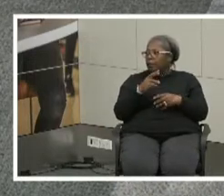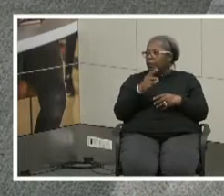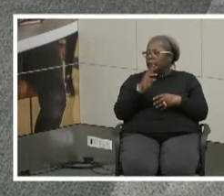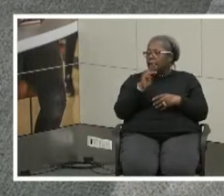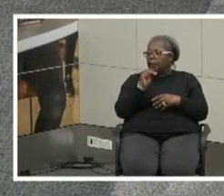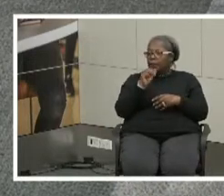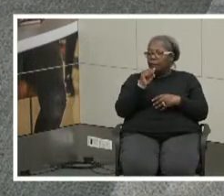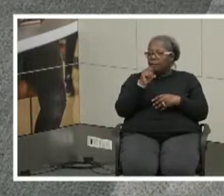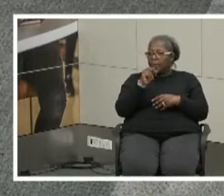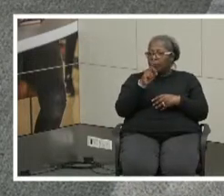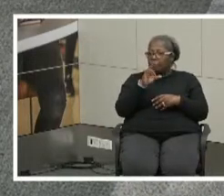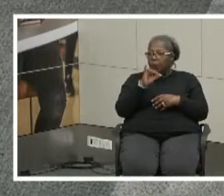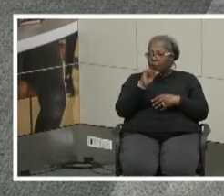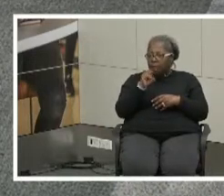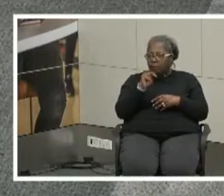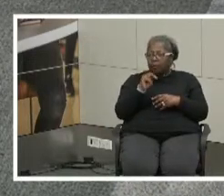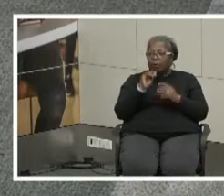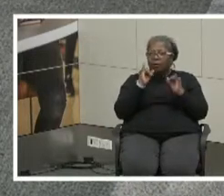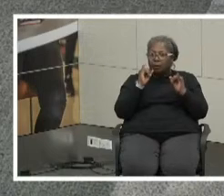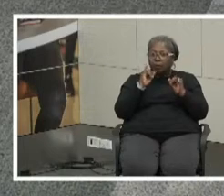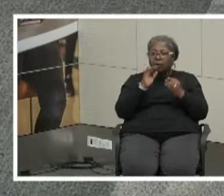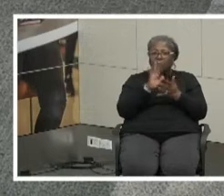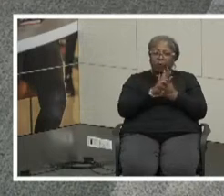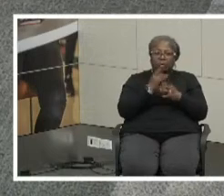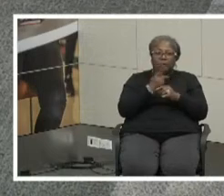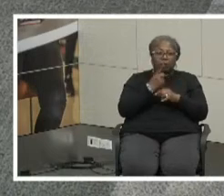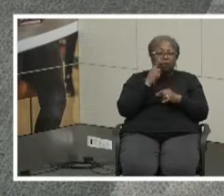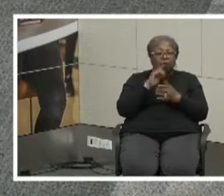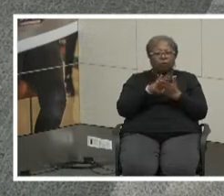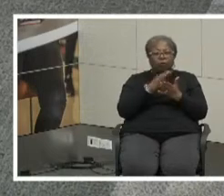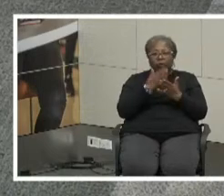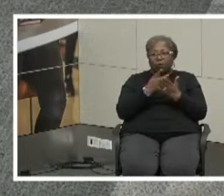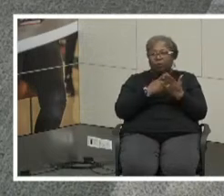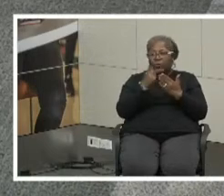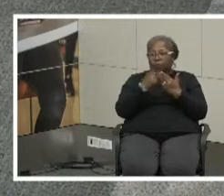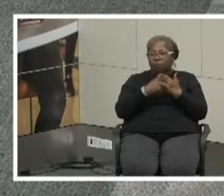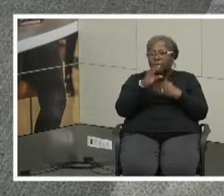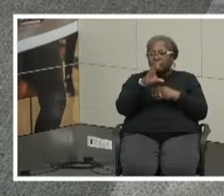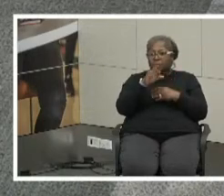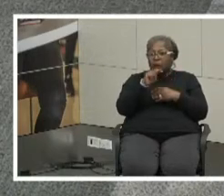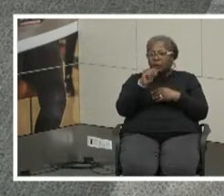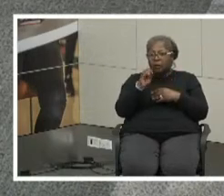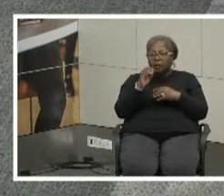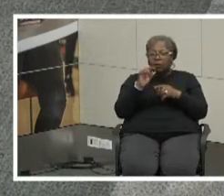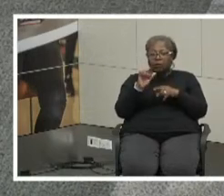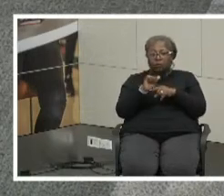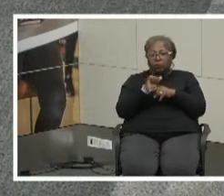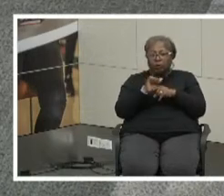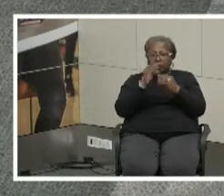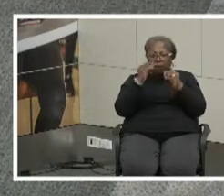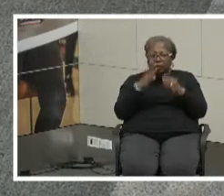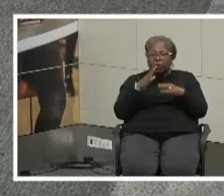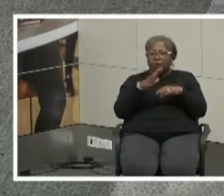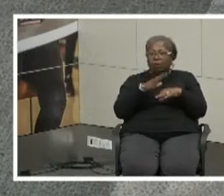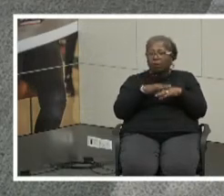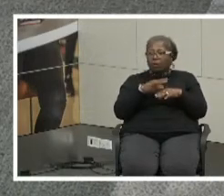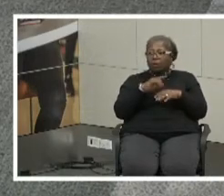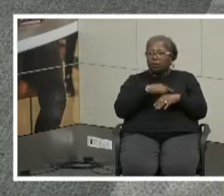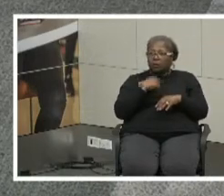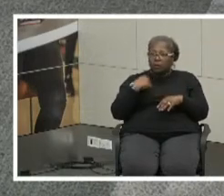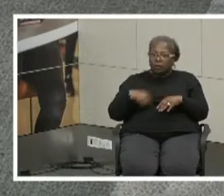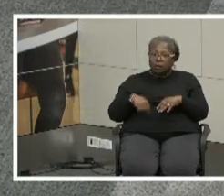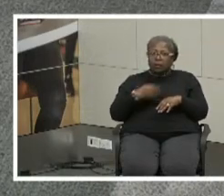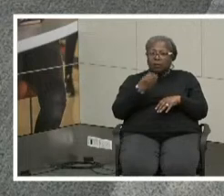instruction um we've had campuses use it for example in our culinary programs in CTE use it to train teachers on you know uh Chinese